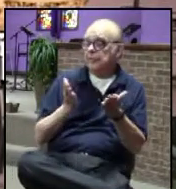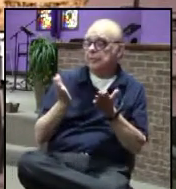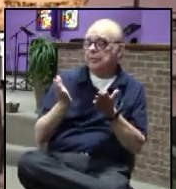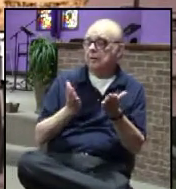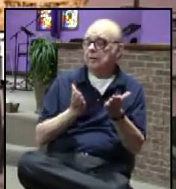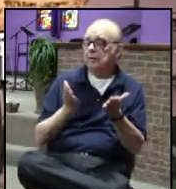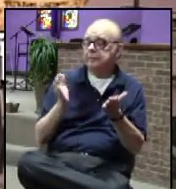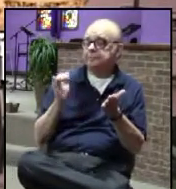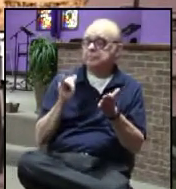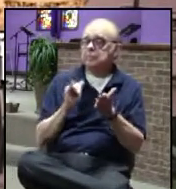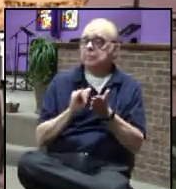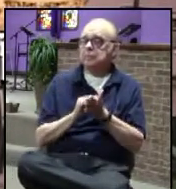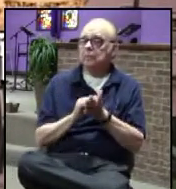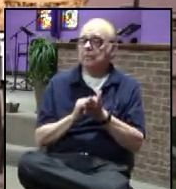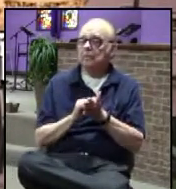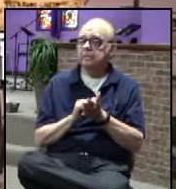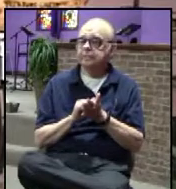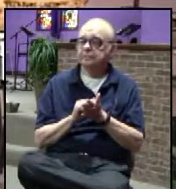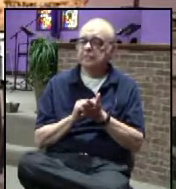that